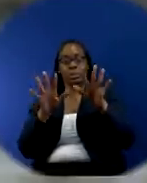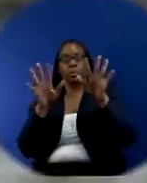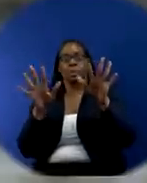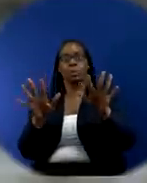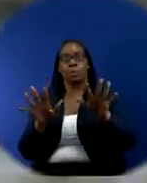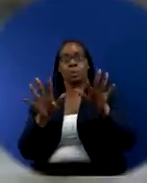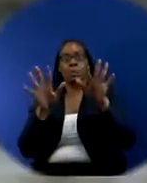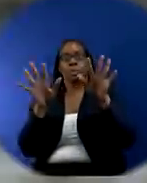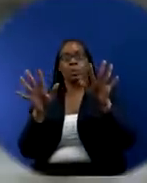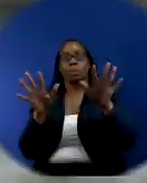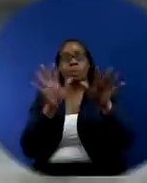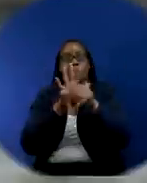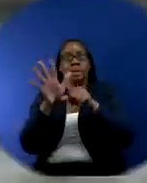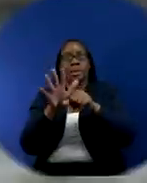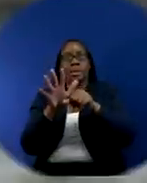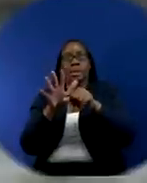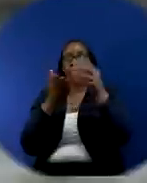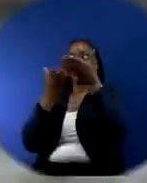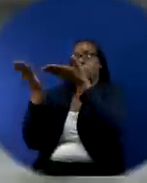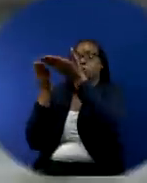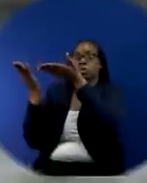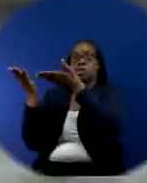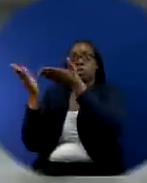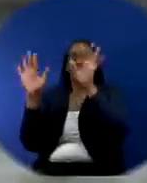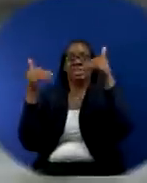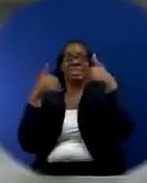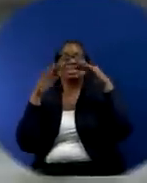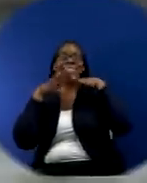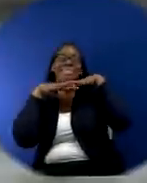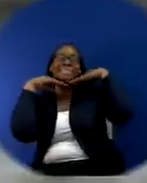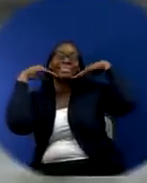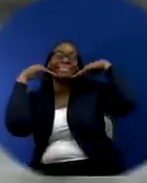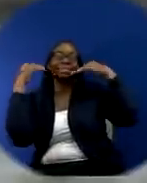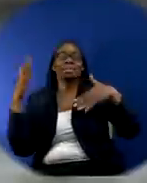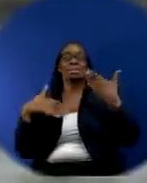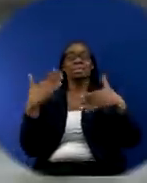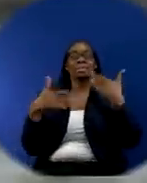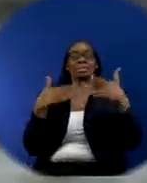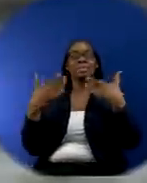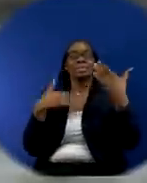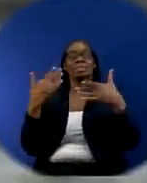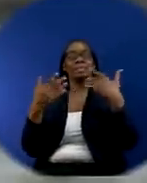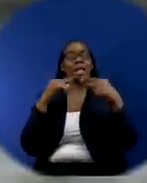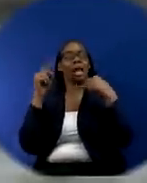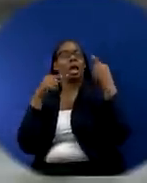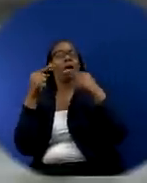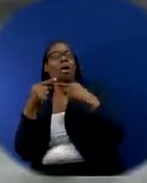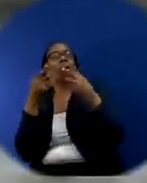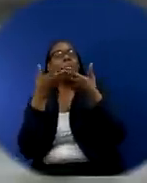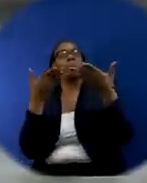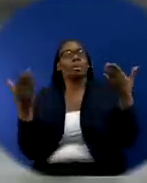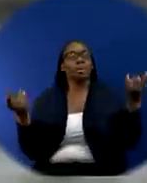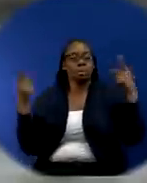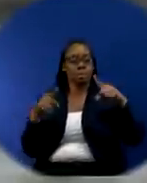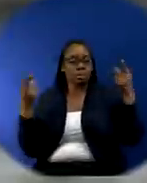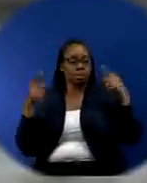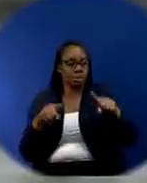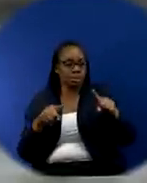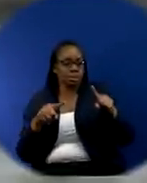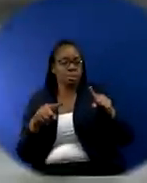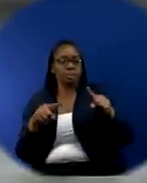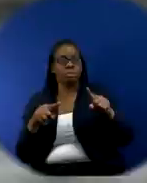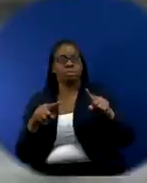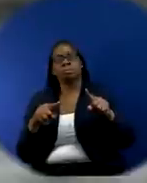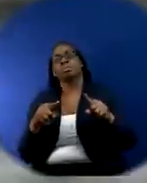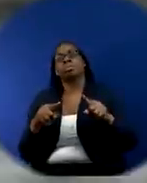This whole service has been having me smiling with joy about the things that God is doing around here. Praise